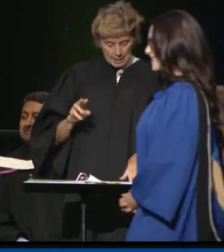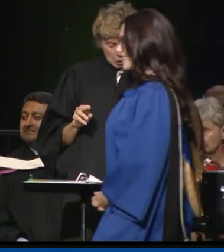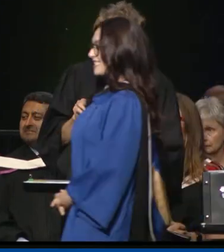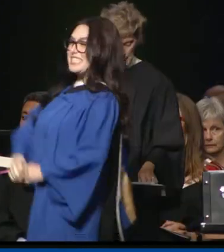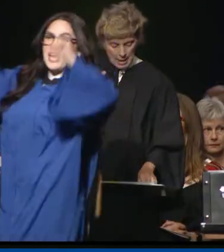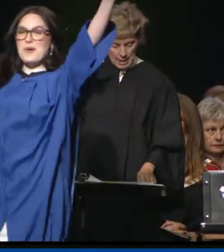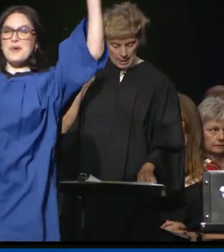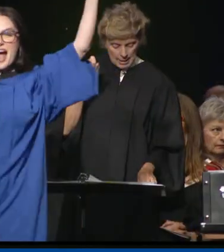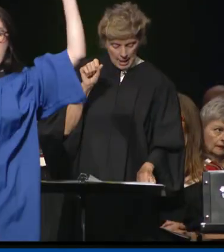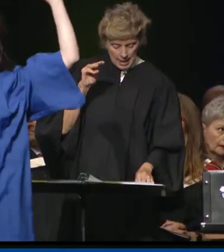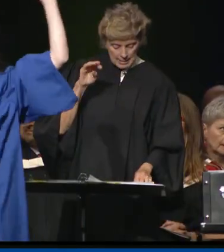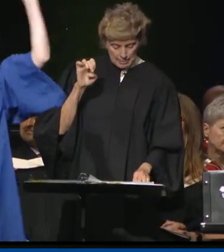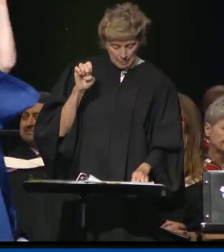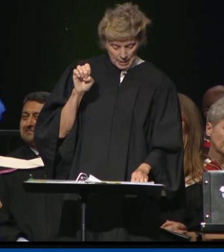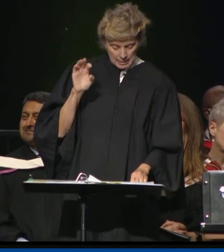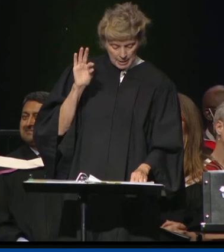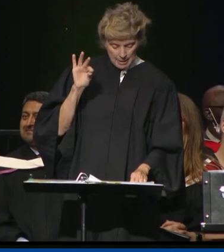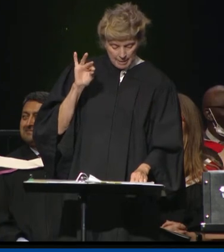Yasmin Fisher.